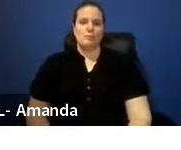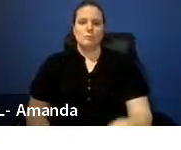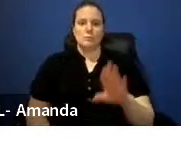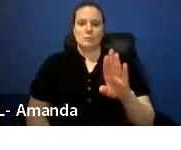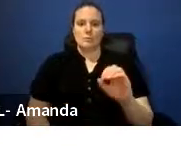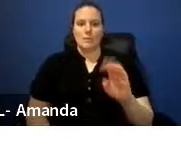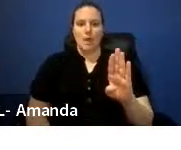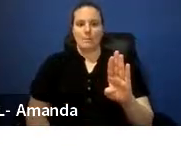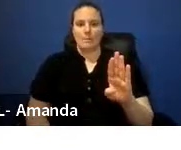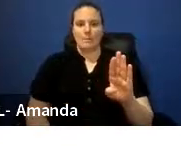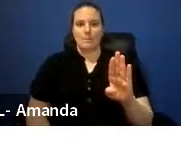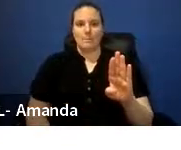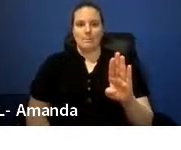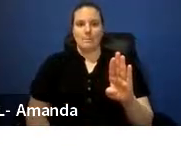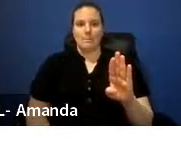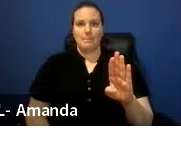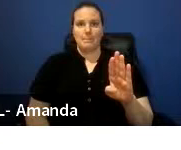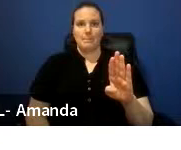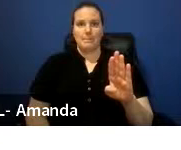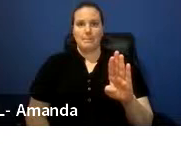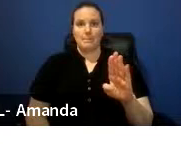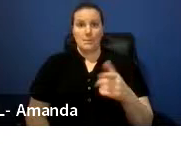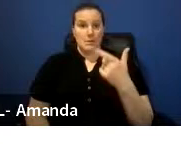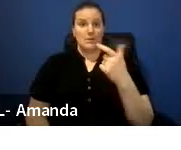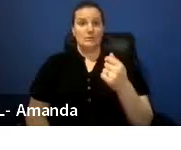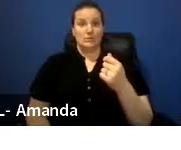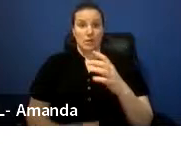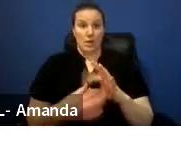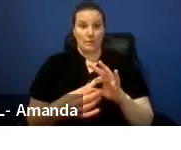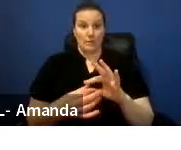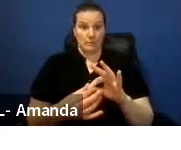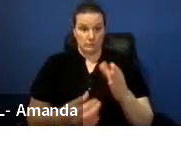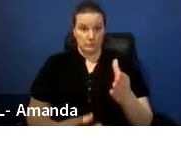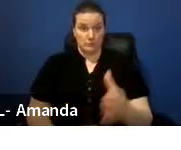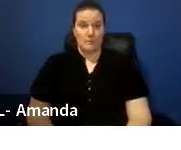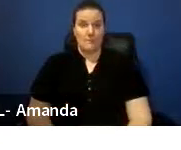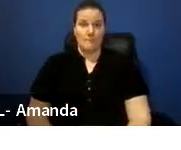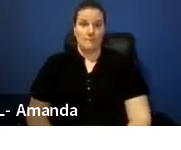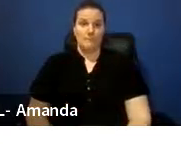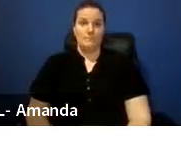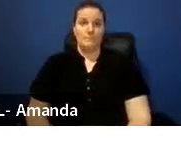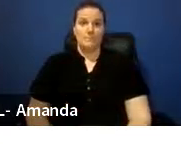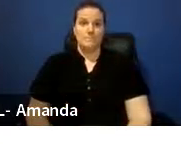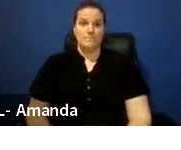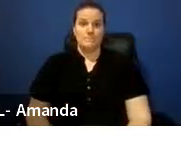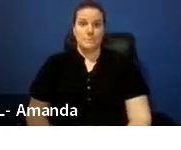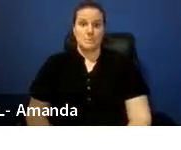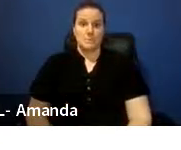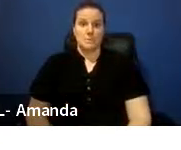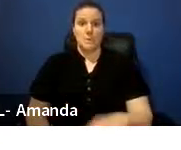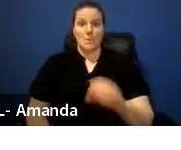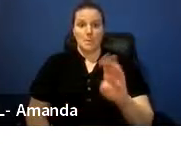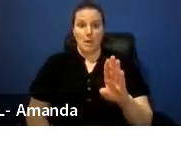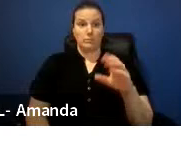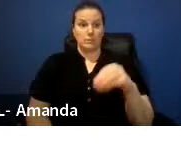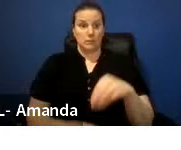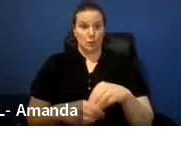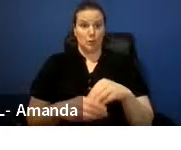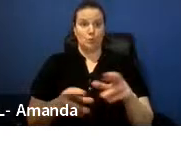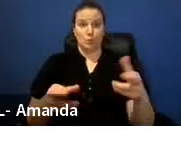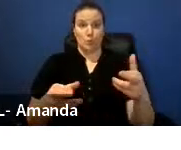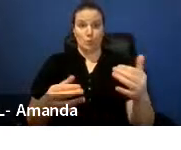Orblatt, that you are interested in making a comment to the public. Bob's entering the room right now.